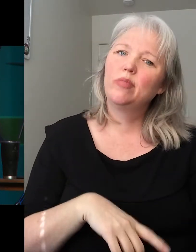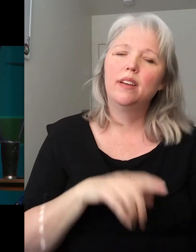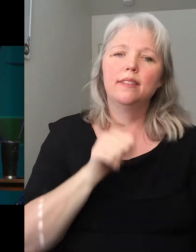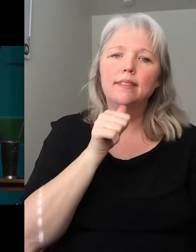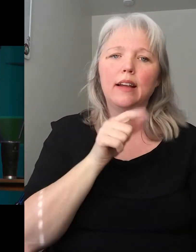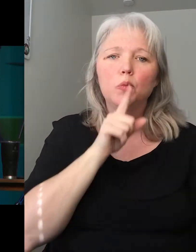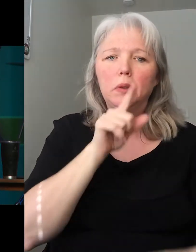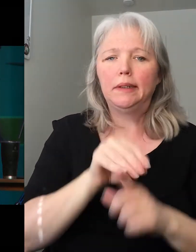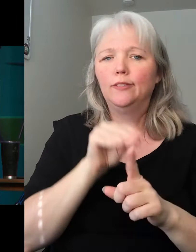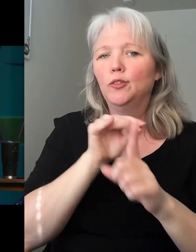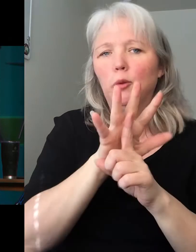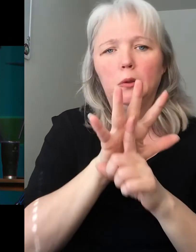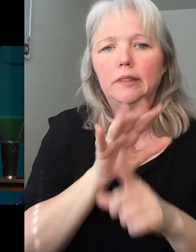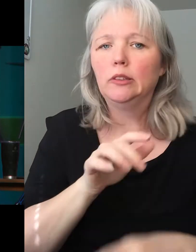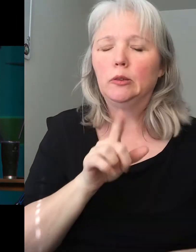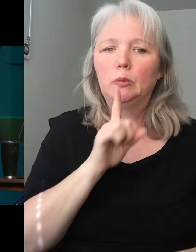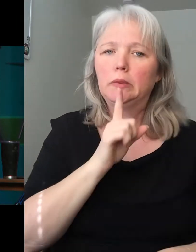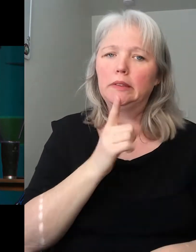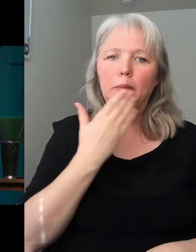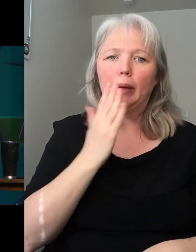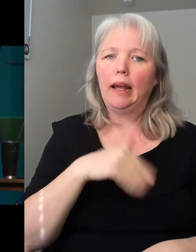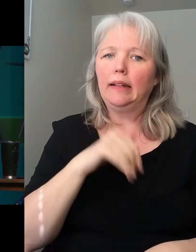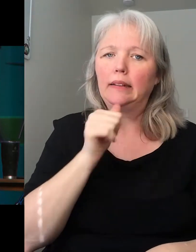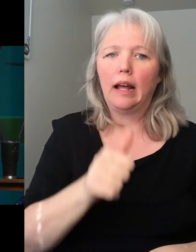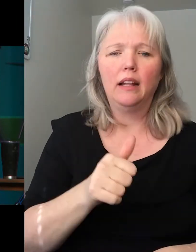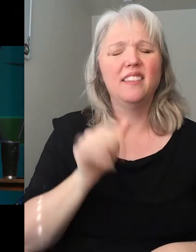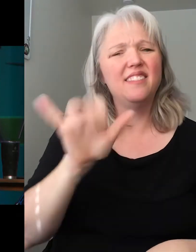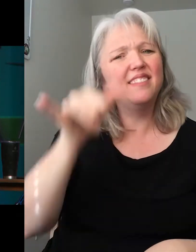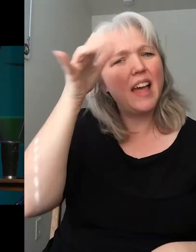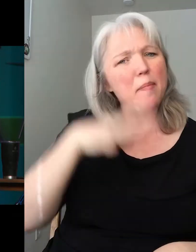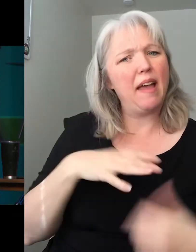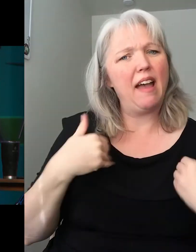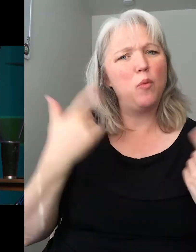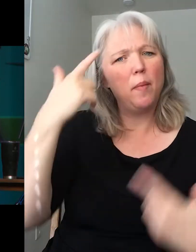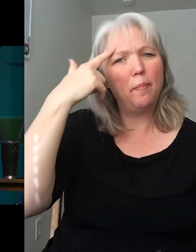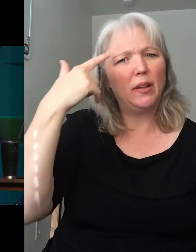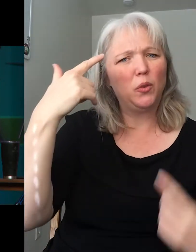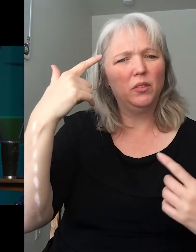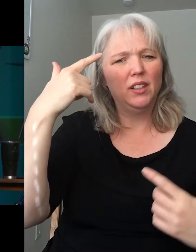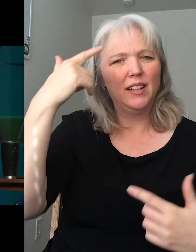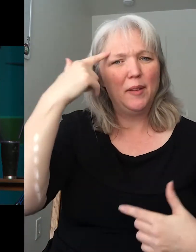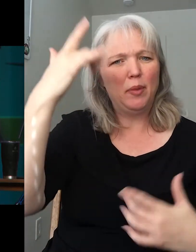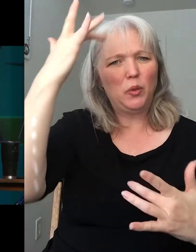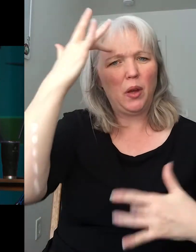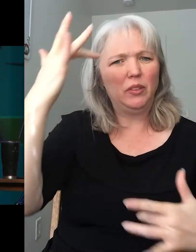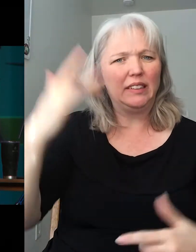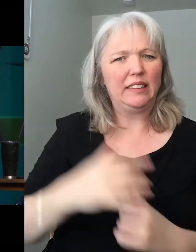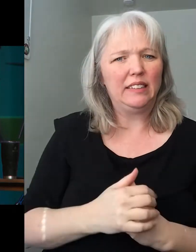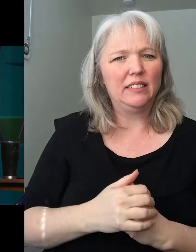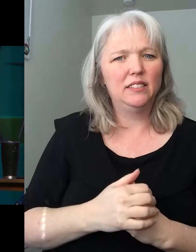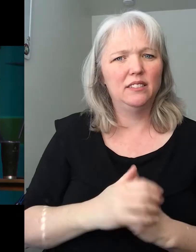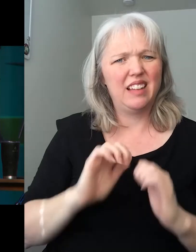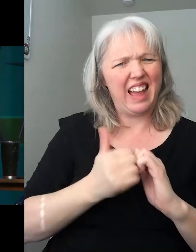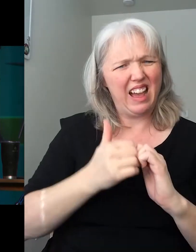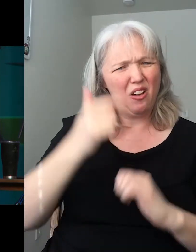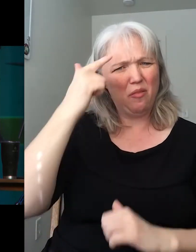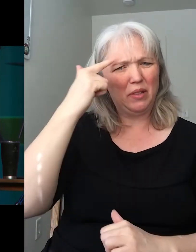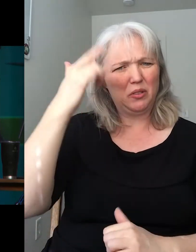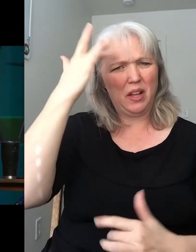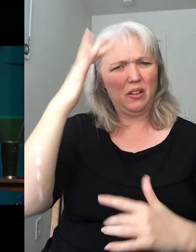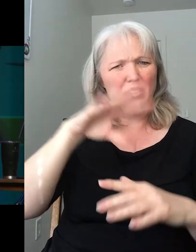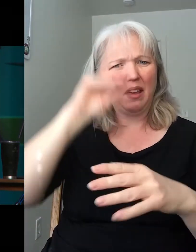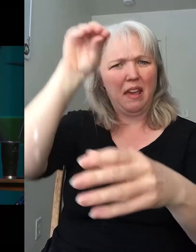it really wasn't influences, or it really wasn't bad things. The man just had mental illness. Well, how do you put mental illness into a bunch of